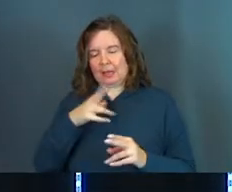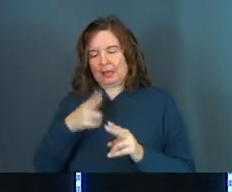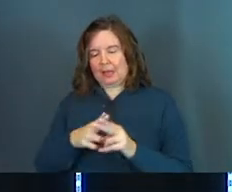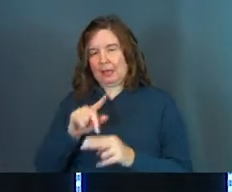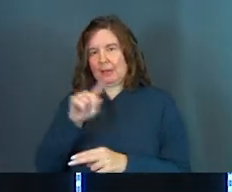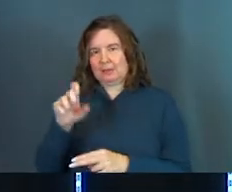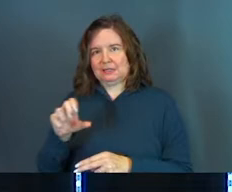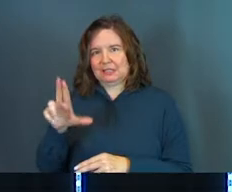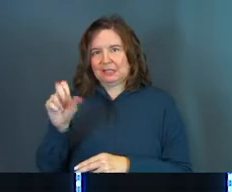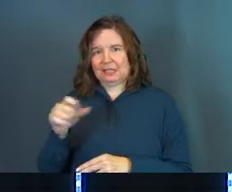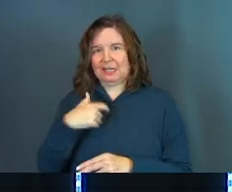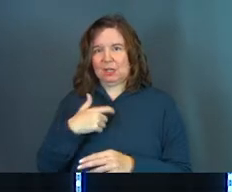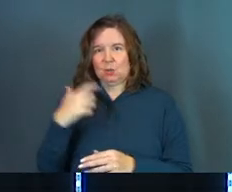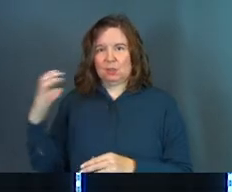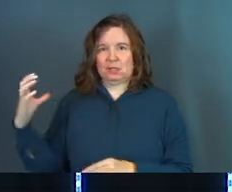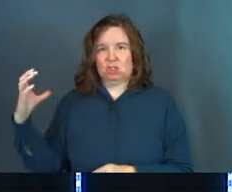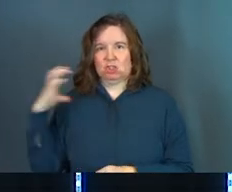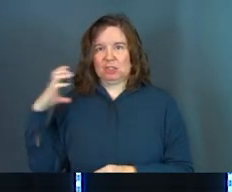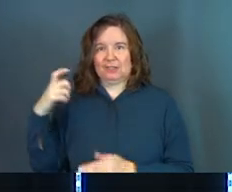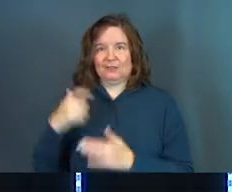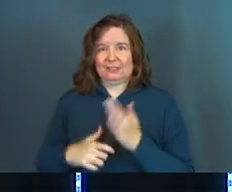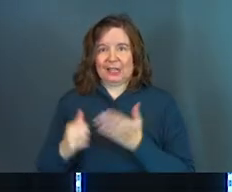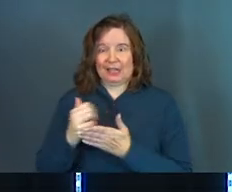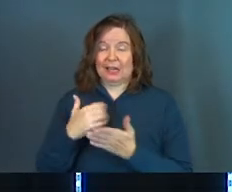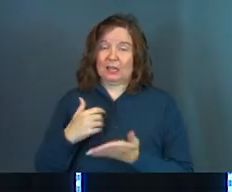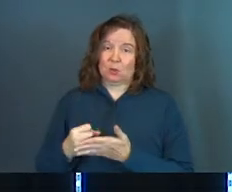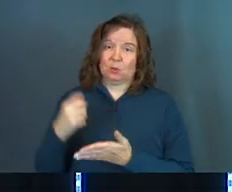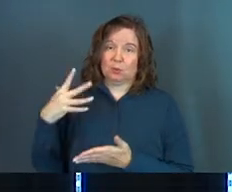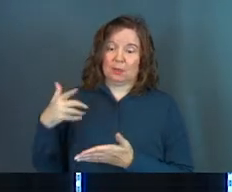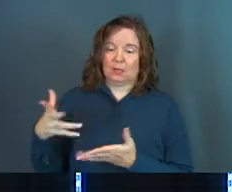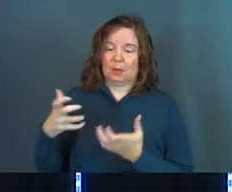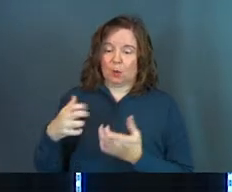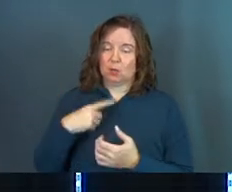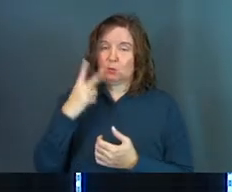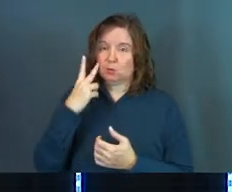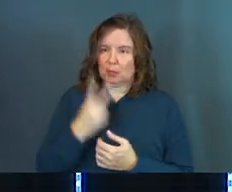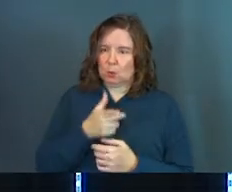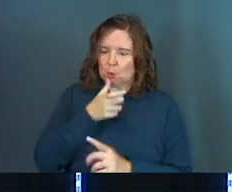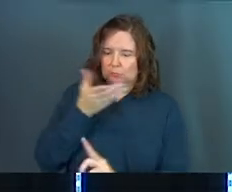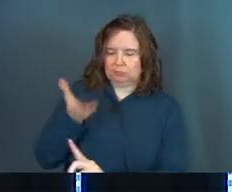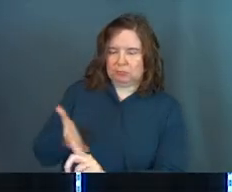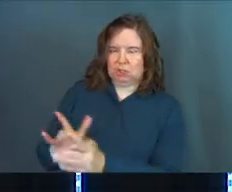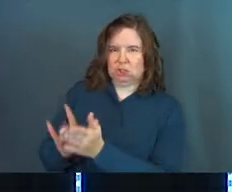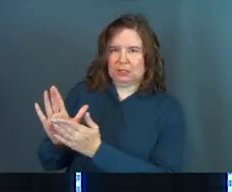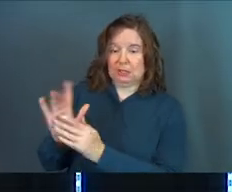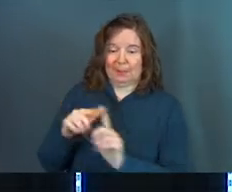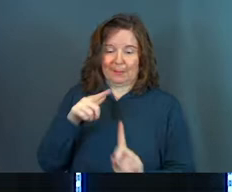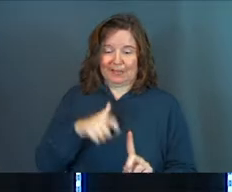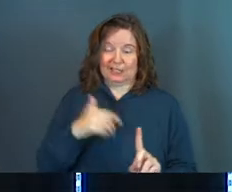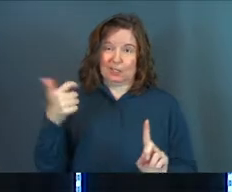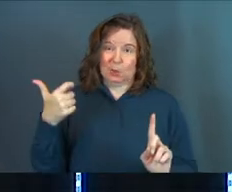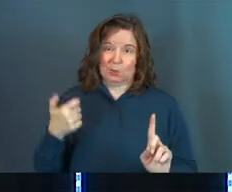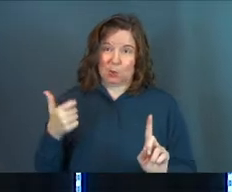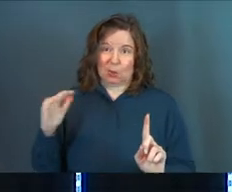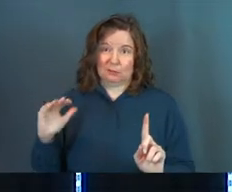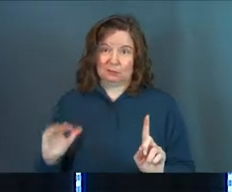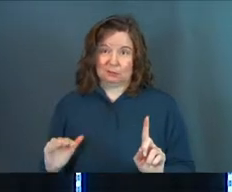of Zacchaeus, and he was a chief tax collector, and he was wealthy, and he wanted to see who Jesus was. But because he was